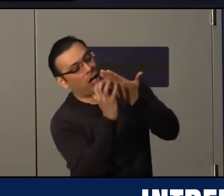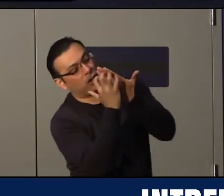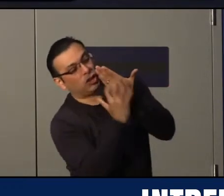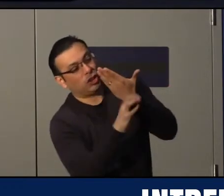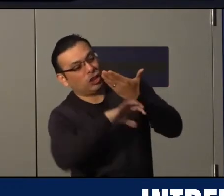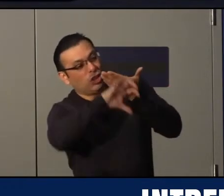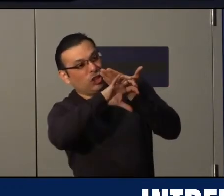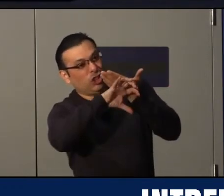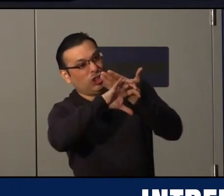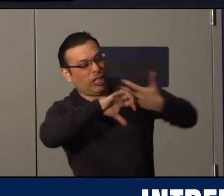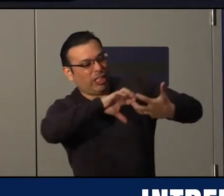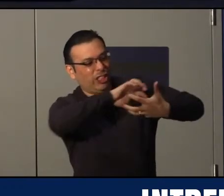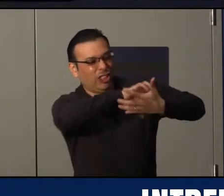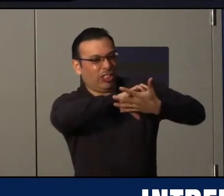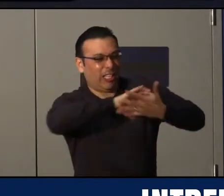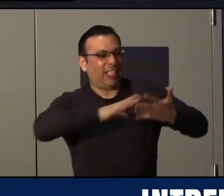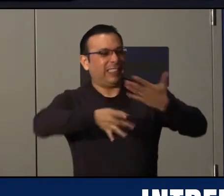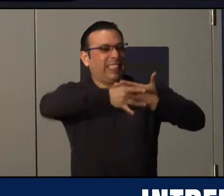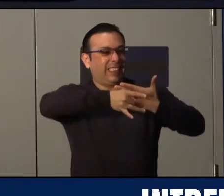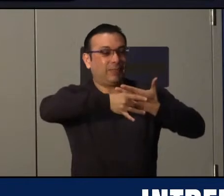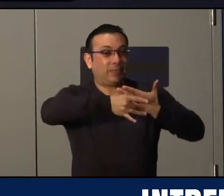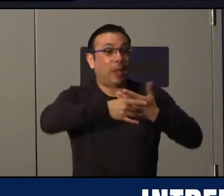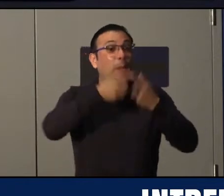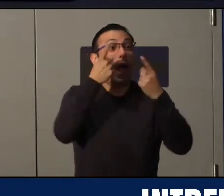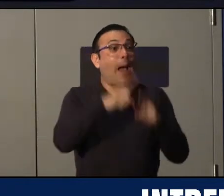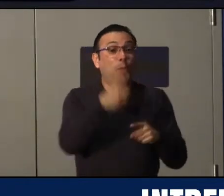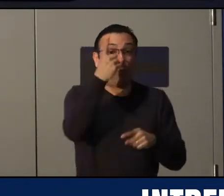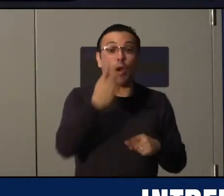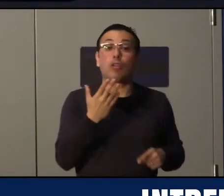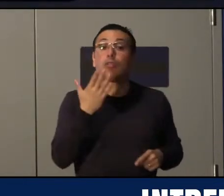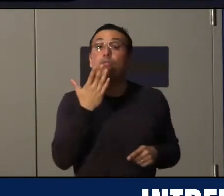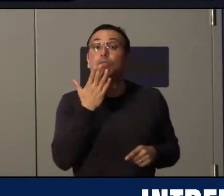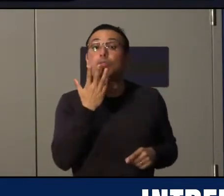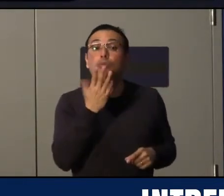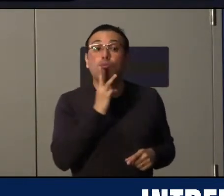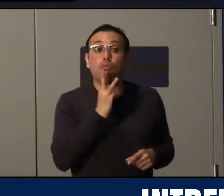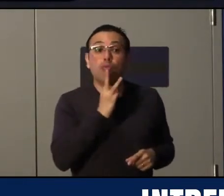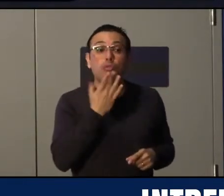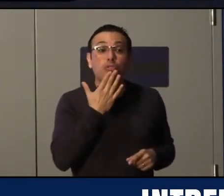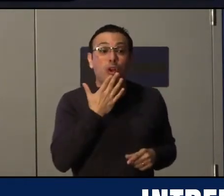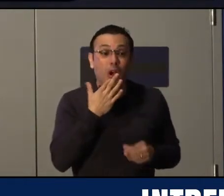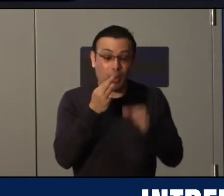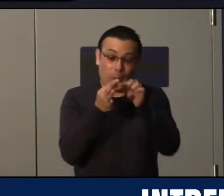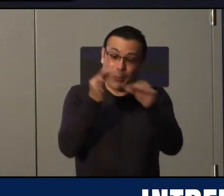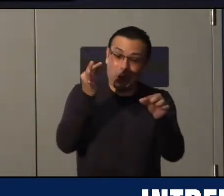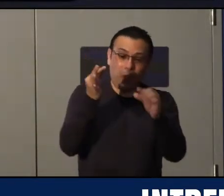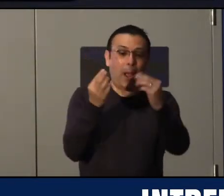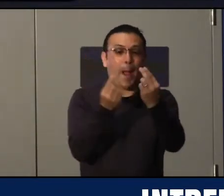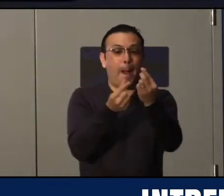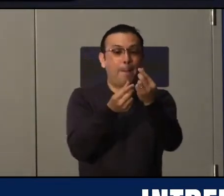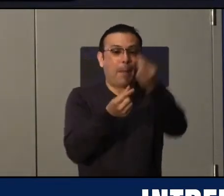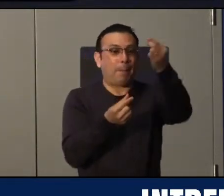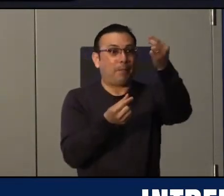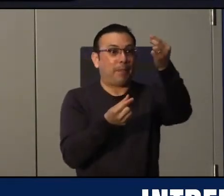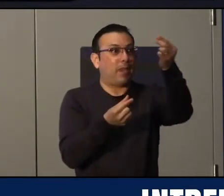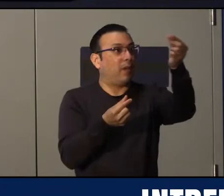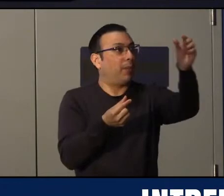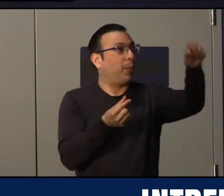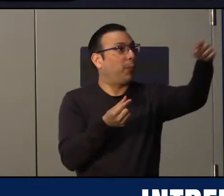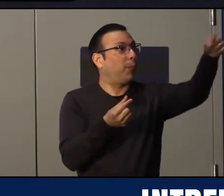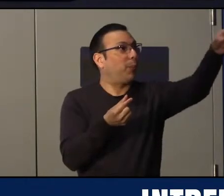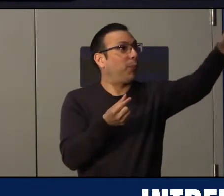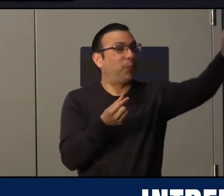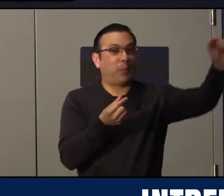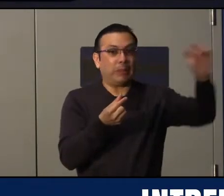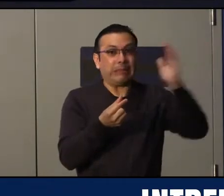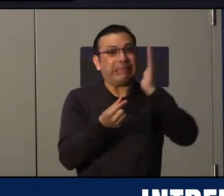lose one of the caps to my watercolor pen, and it floated away, and I thought, oh no, what's going to happen? But luckily it floated